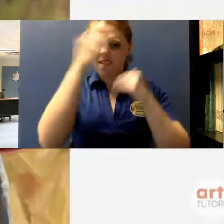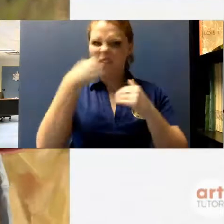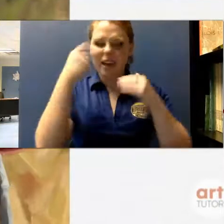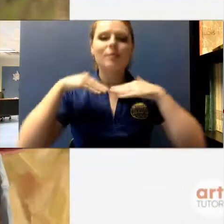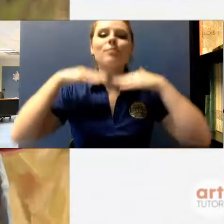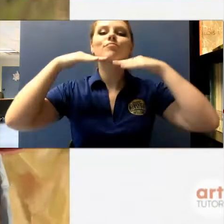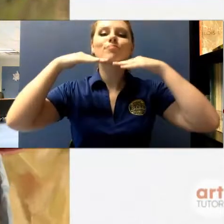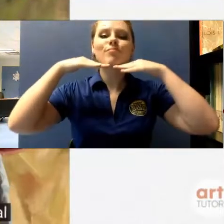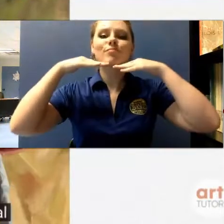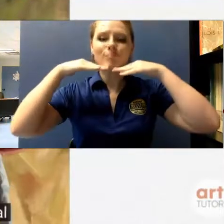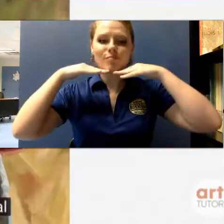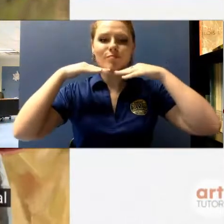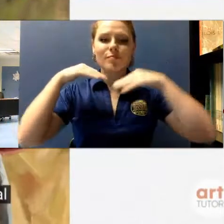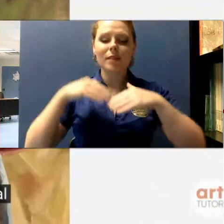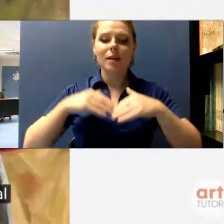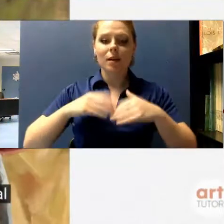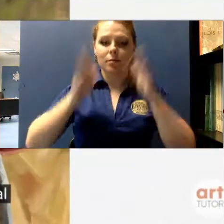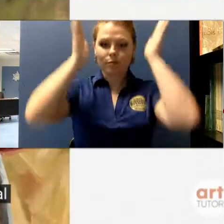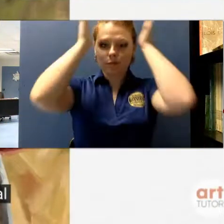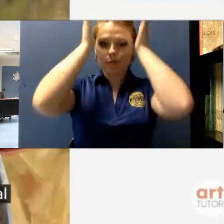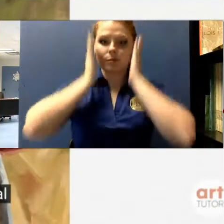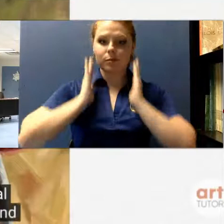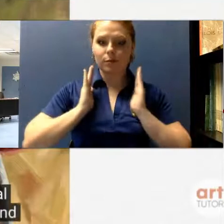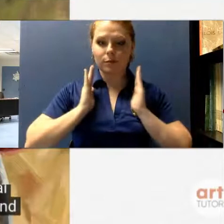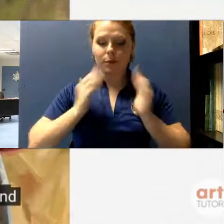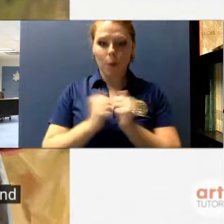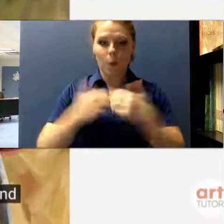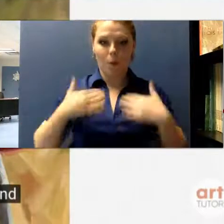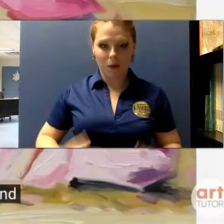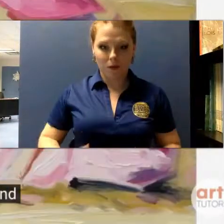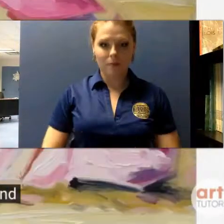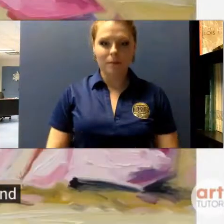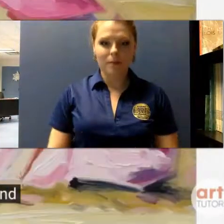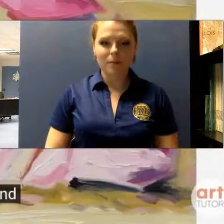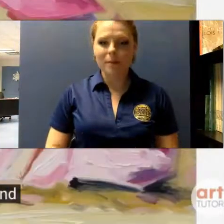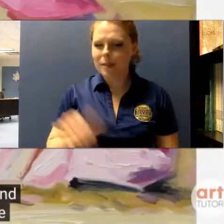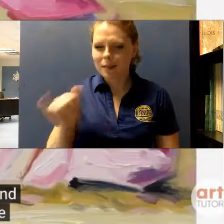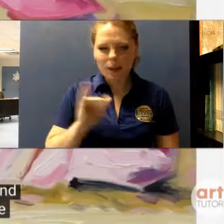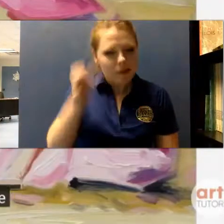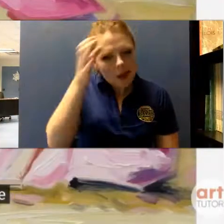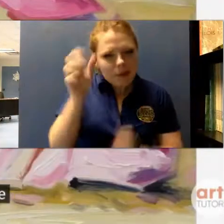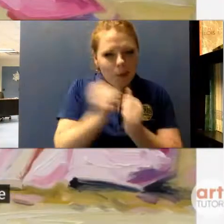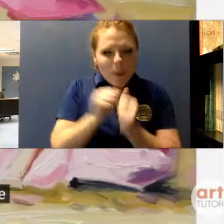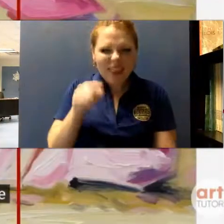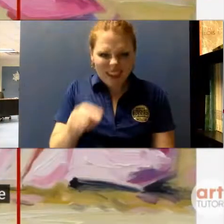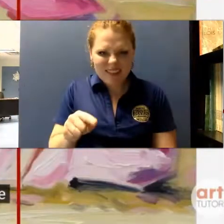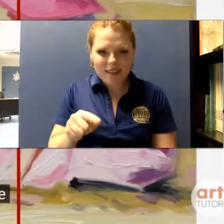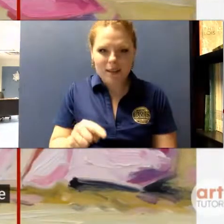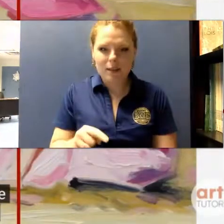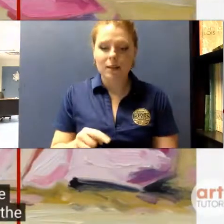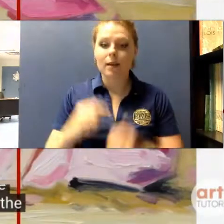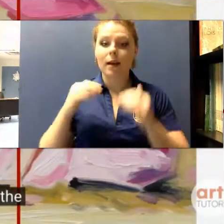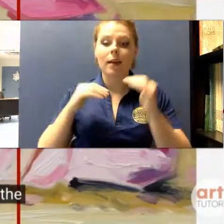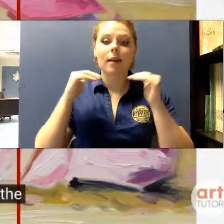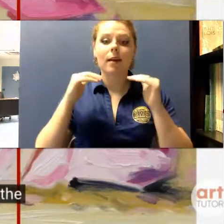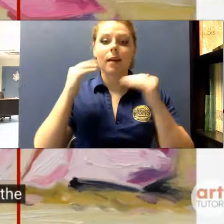upper third line, whilst the 2 vertical lines follow the shape of the chair and body. The same applies for this figure painting, where the 2 heads